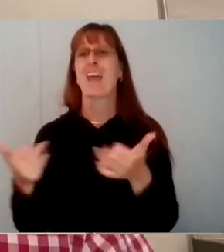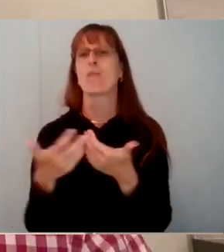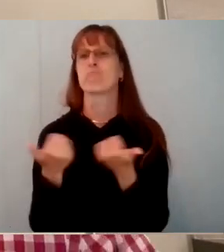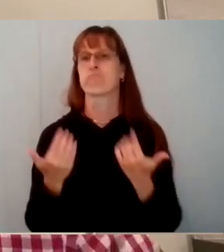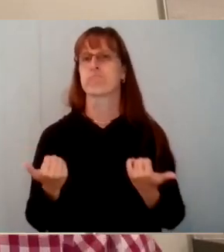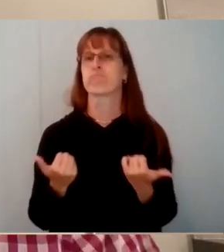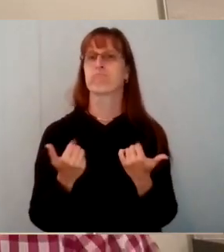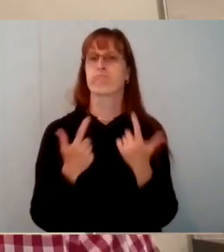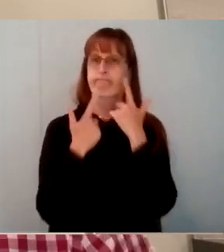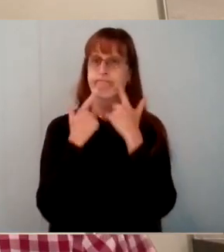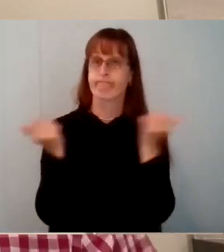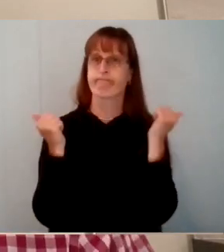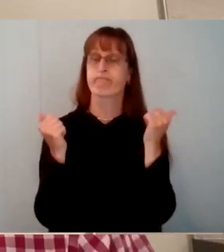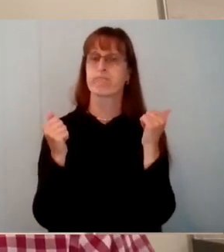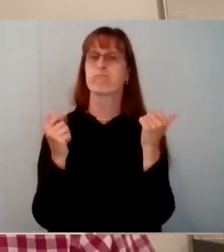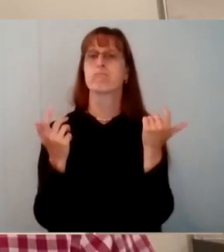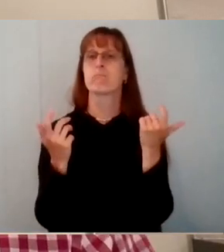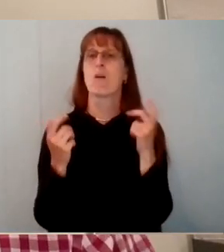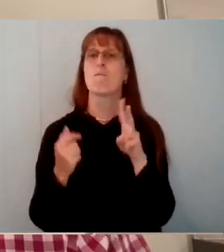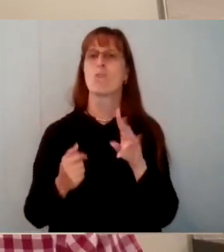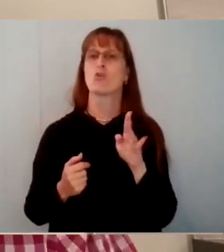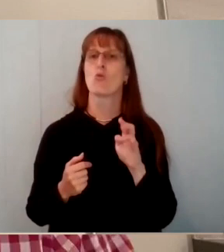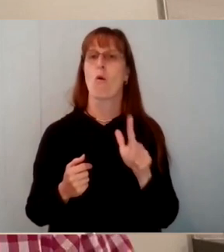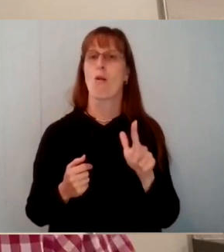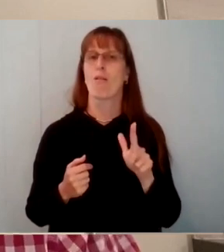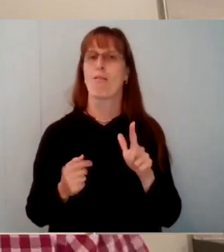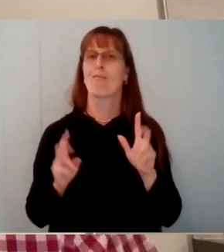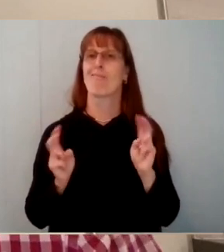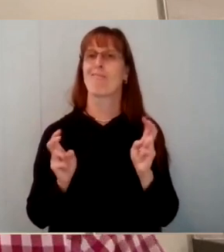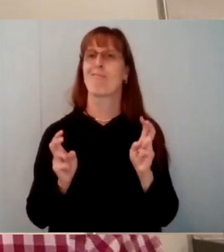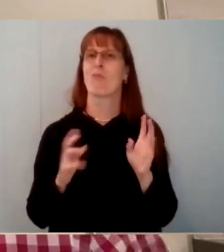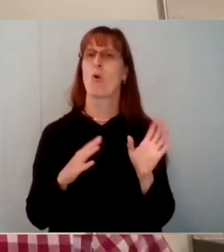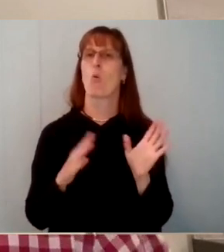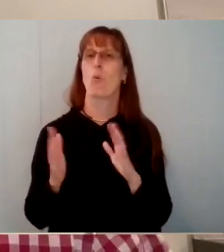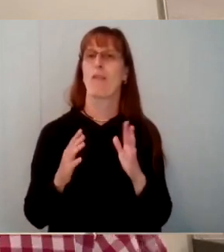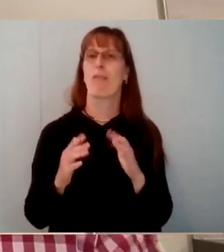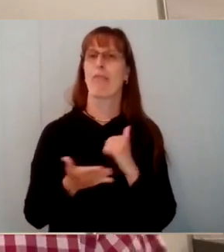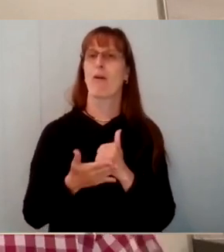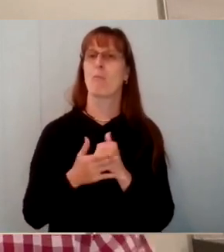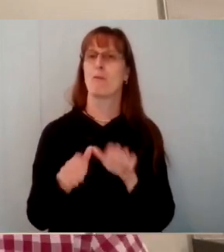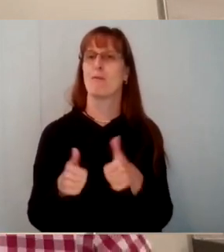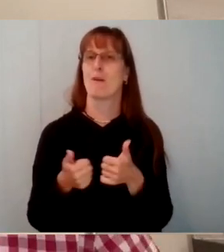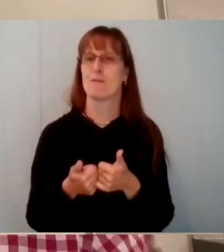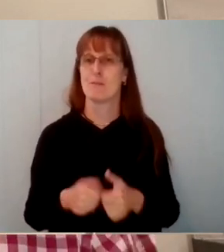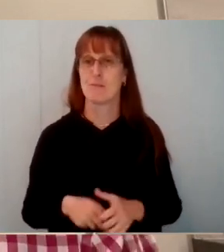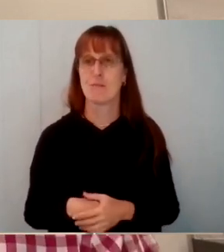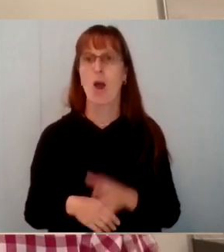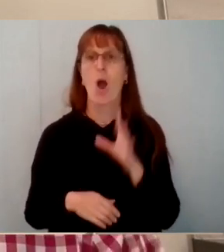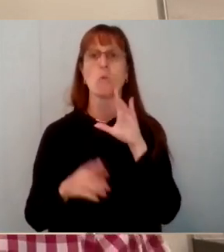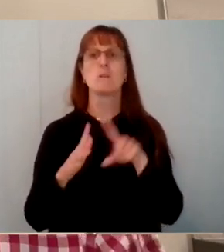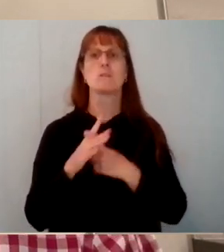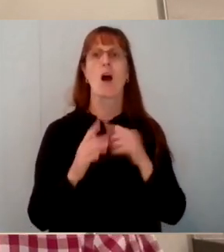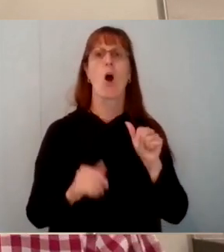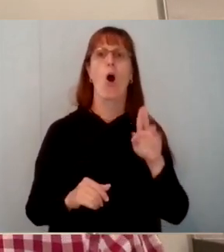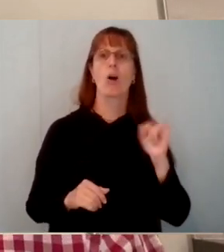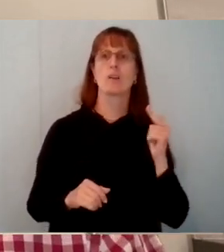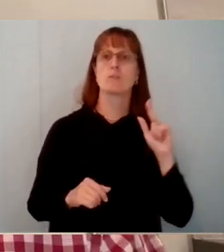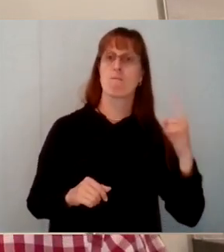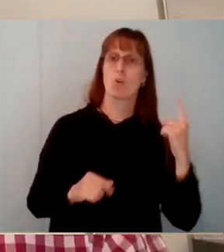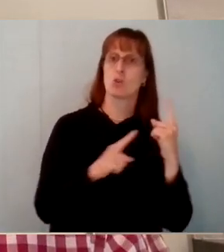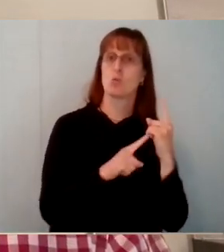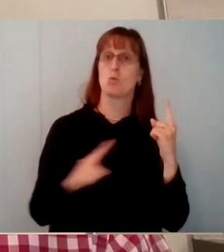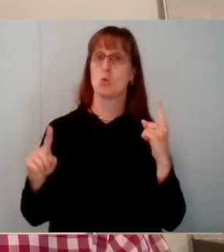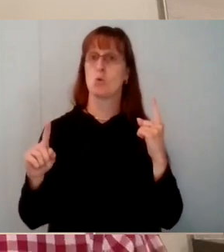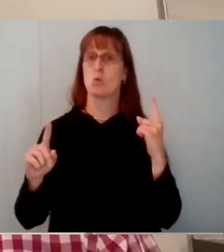virtual event, and it's noted that it's a wind therapy challenge this year. It will begin on August 1st and run